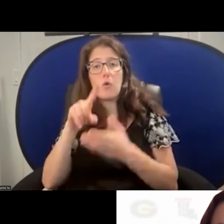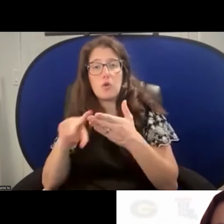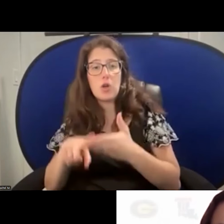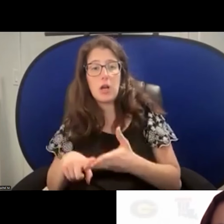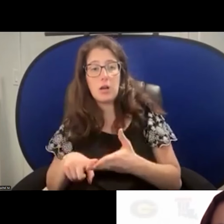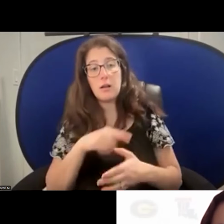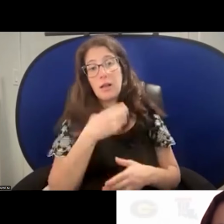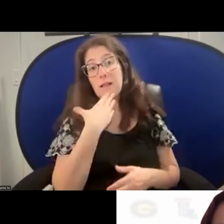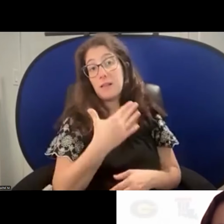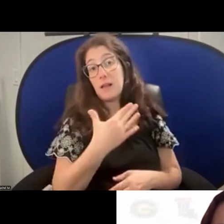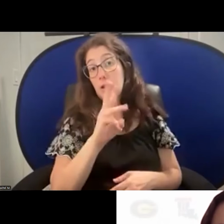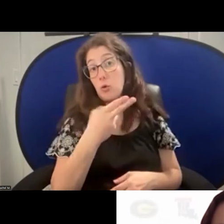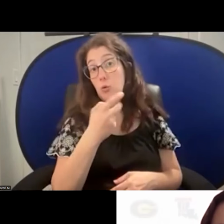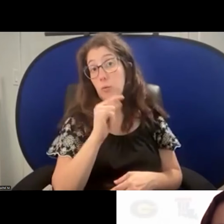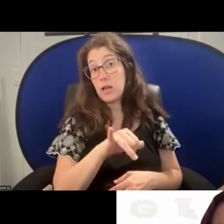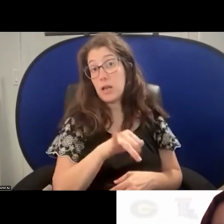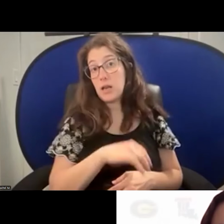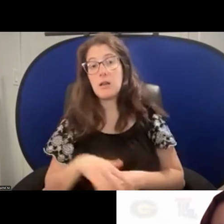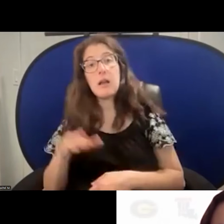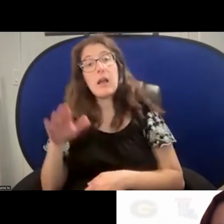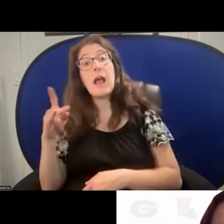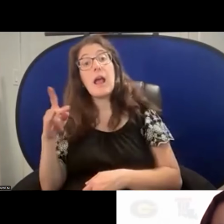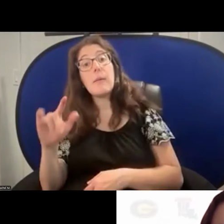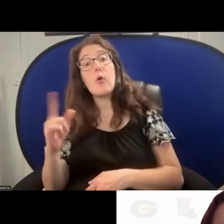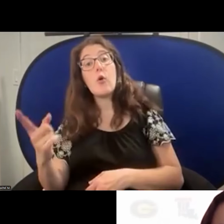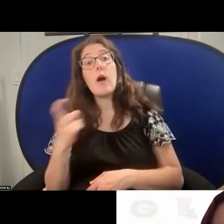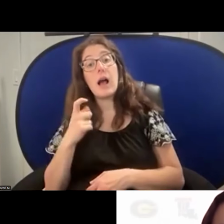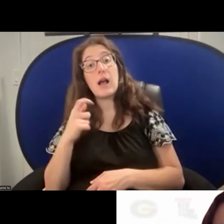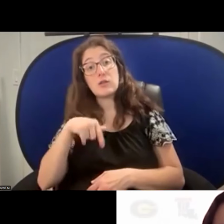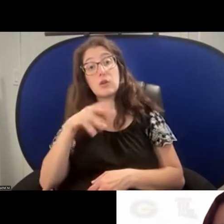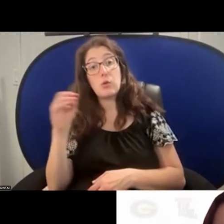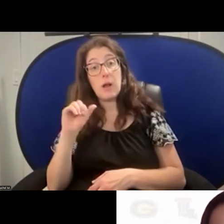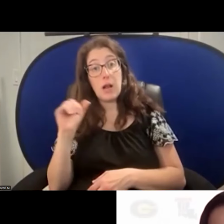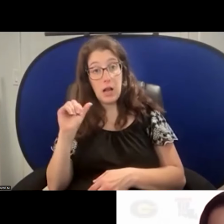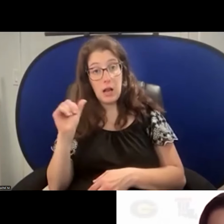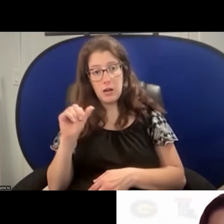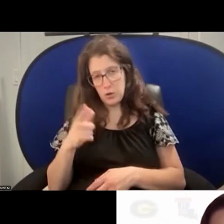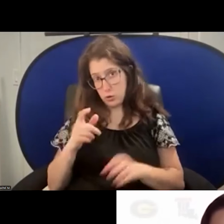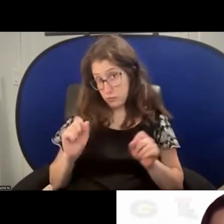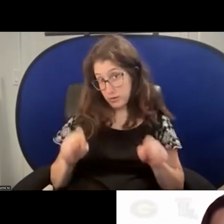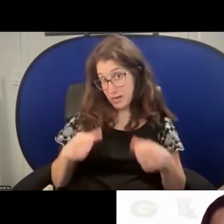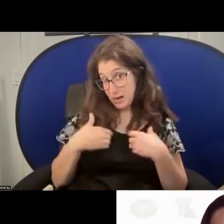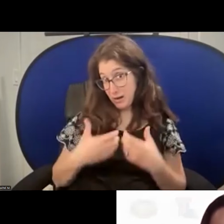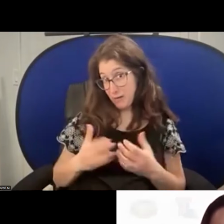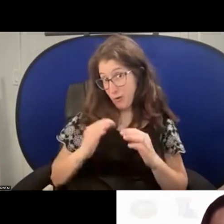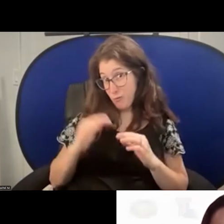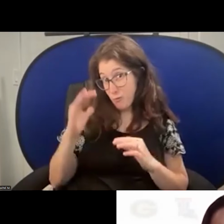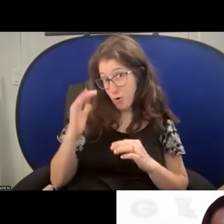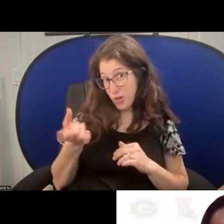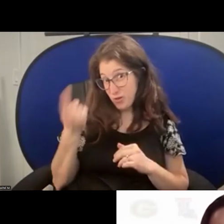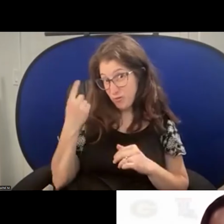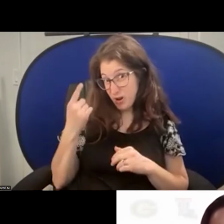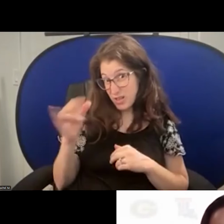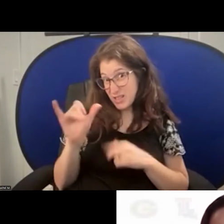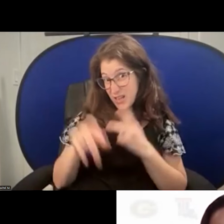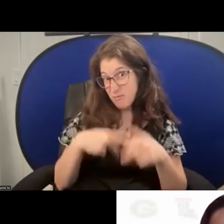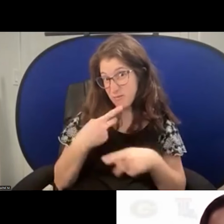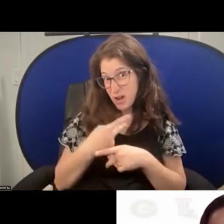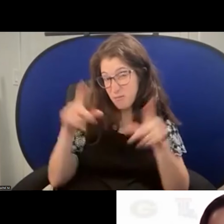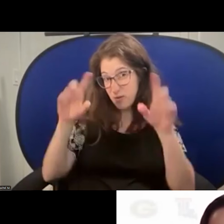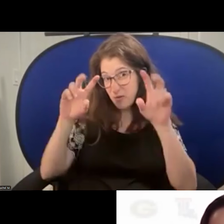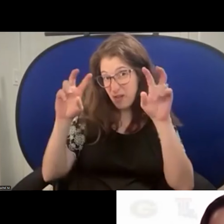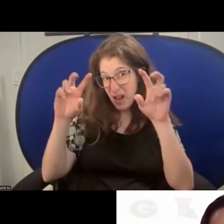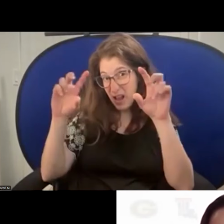Thank you, Whitney. April asks in the Q&A, can you have more than one of the same type of heading? Example,